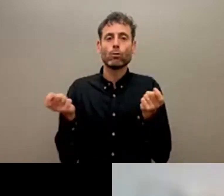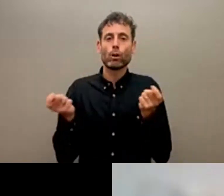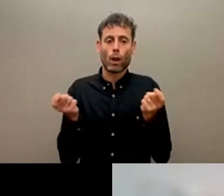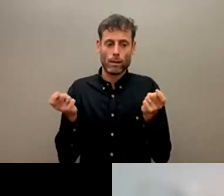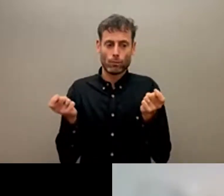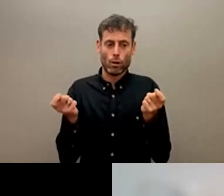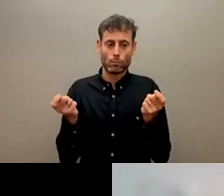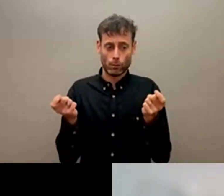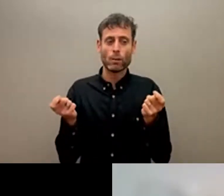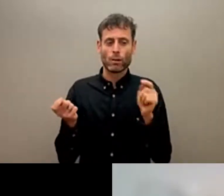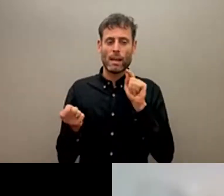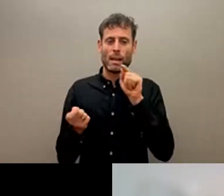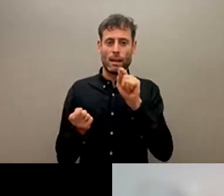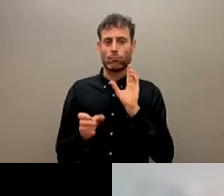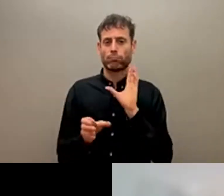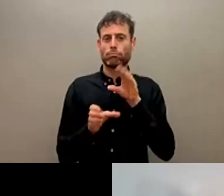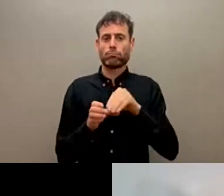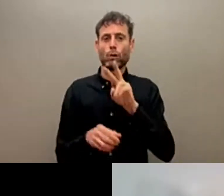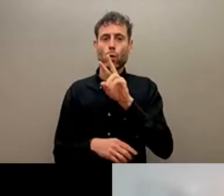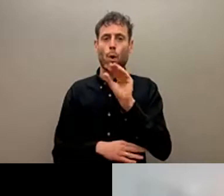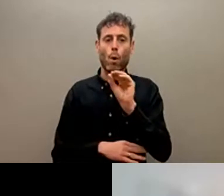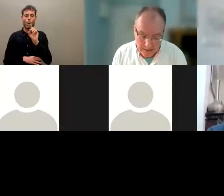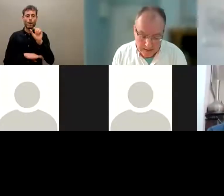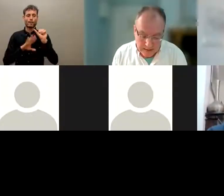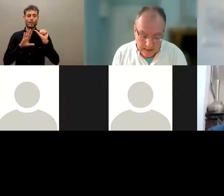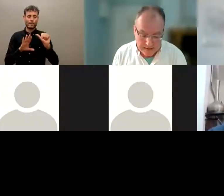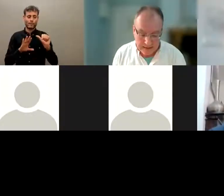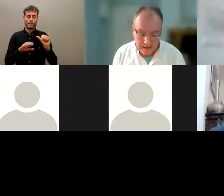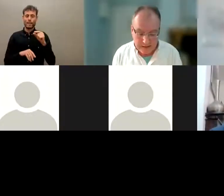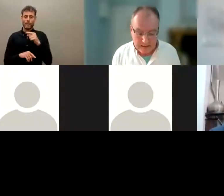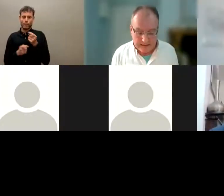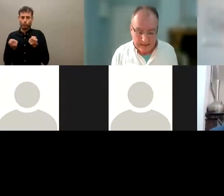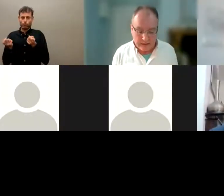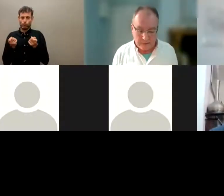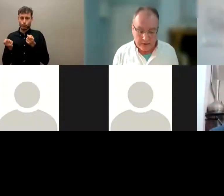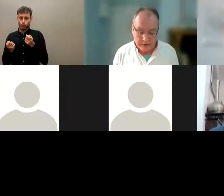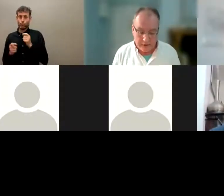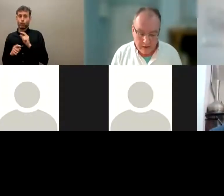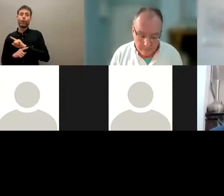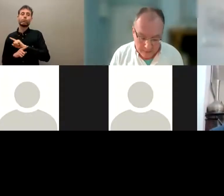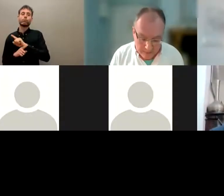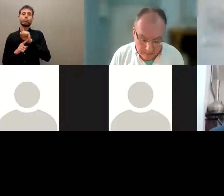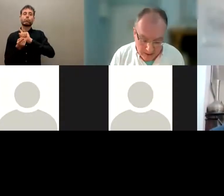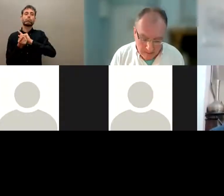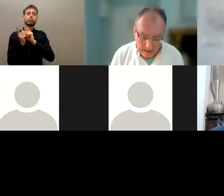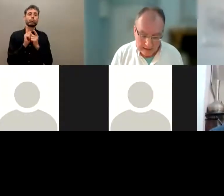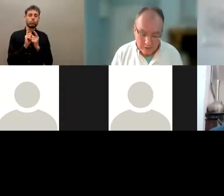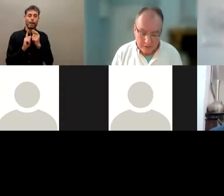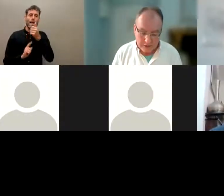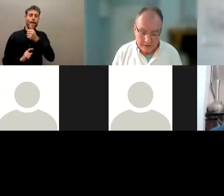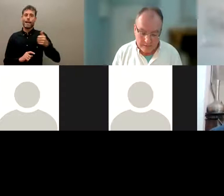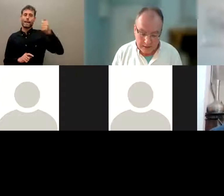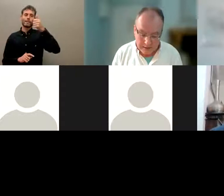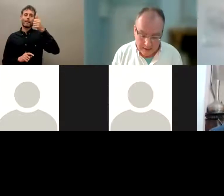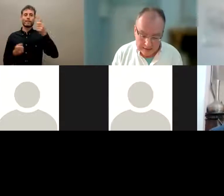CBN International Federation, transitioning in 2020 as the Executive Director for CBM